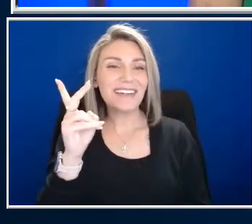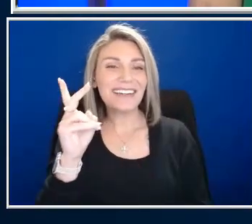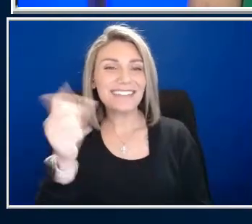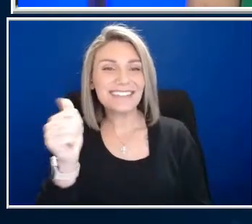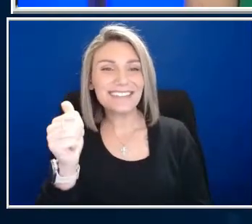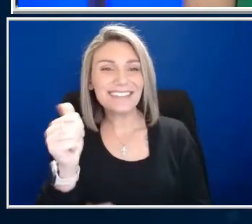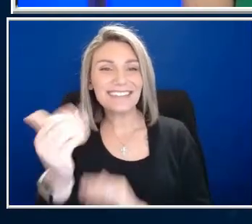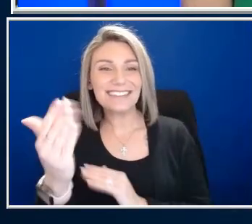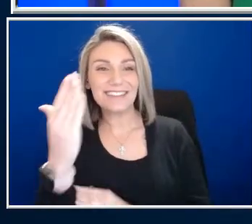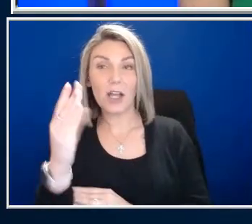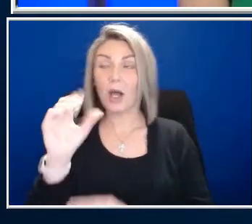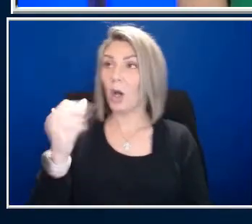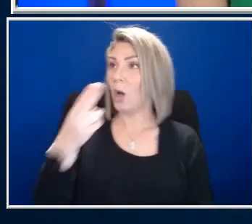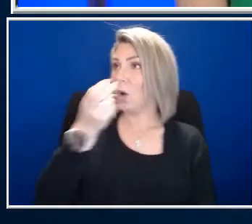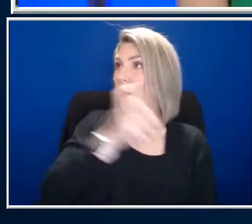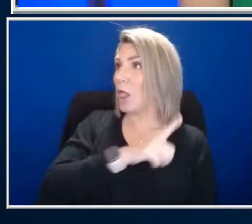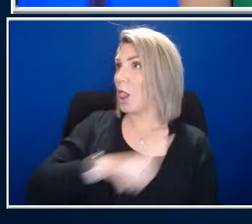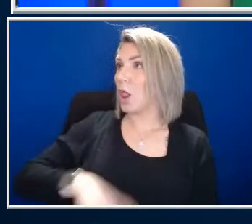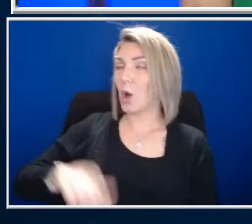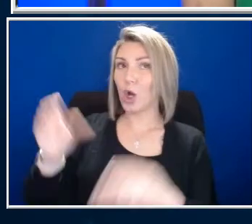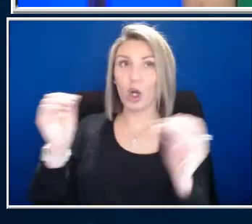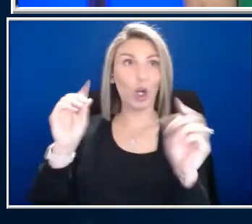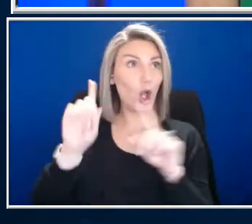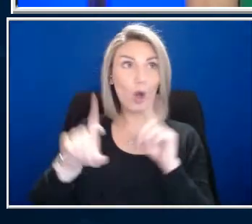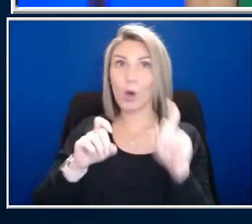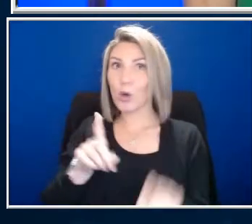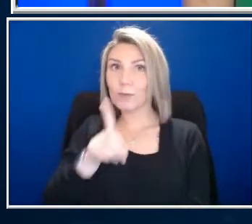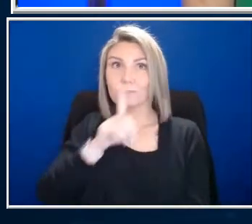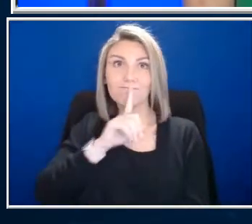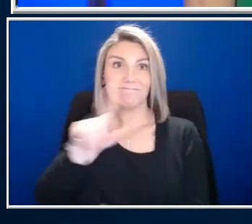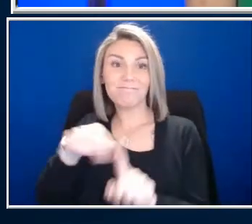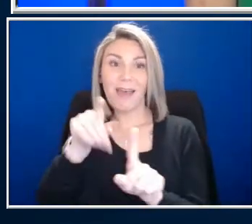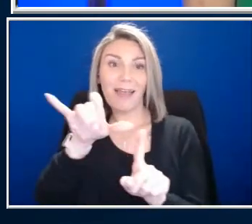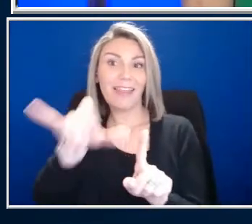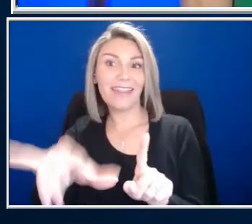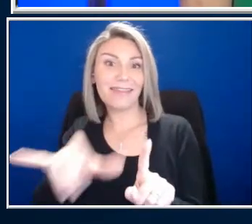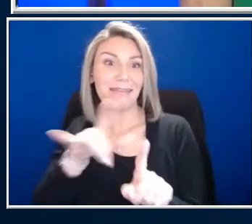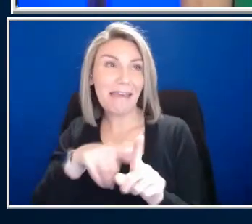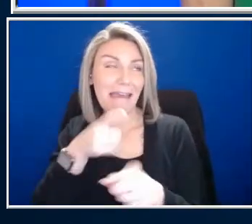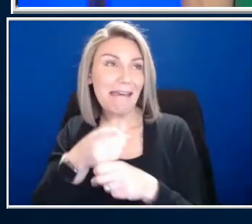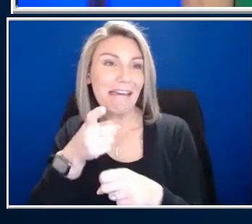no questions about that, Alexis. This will be one of those. My phone's already buzzing. Alexis.